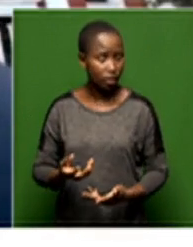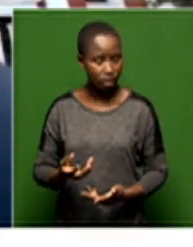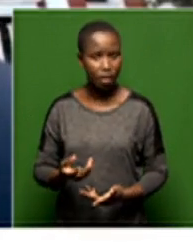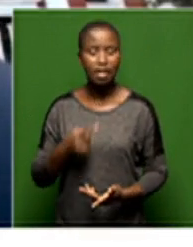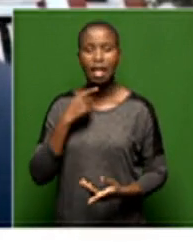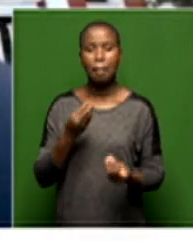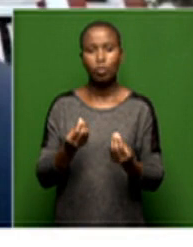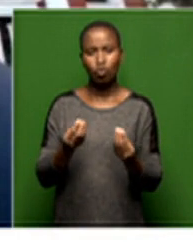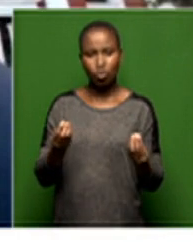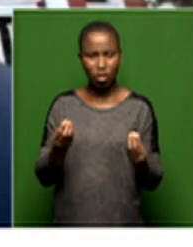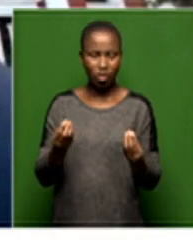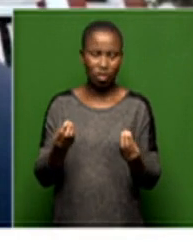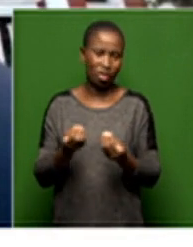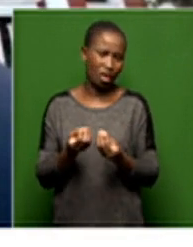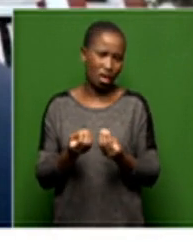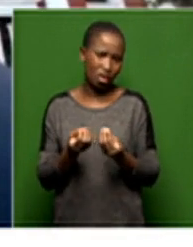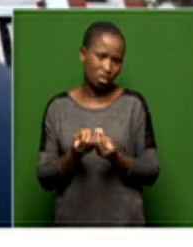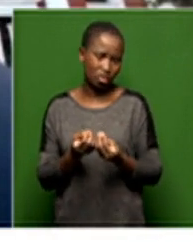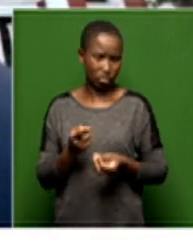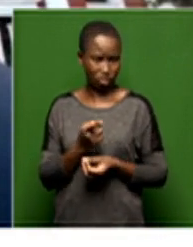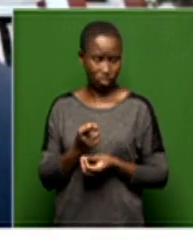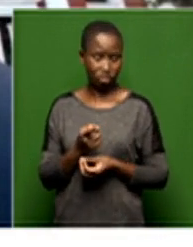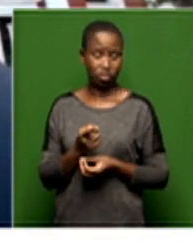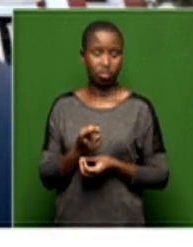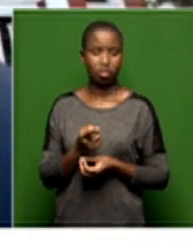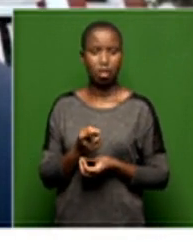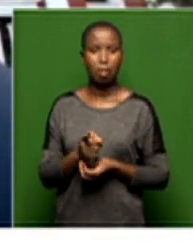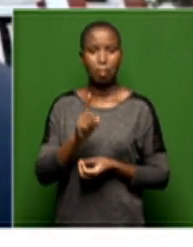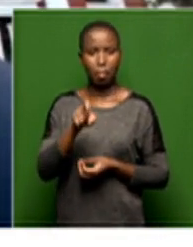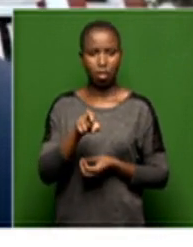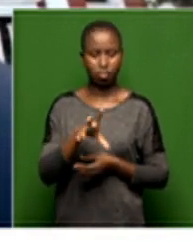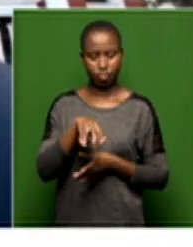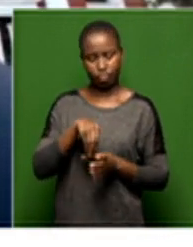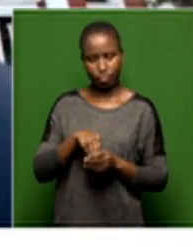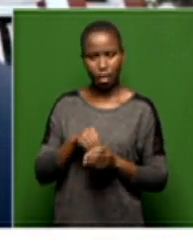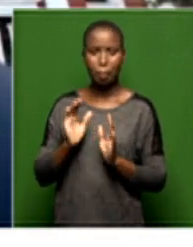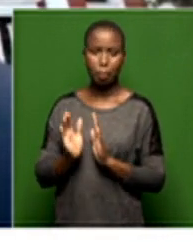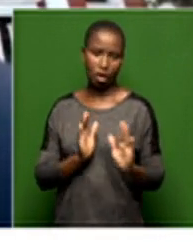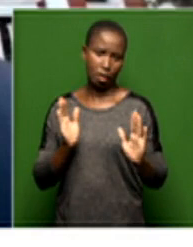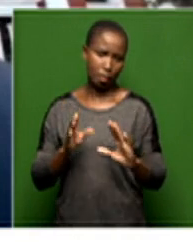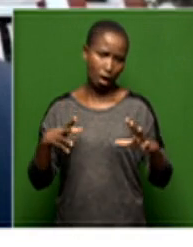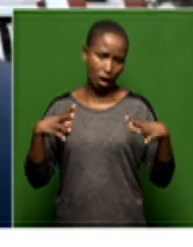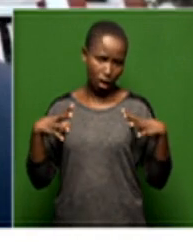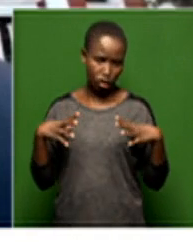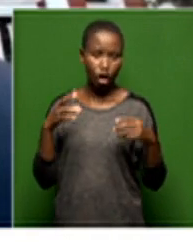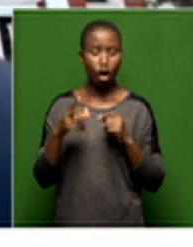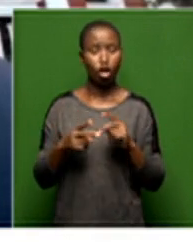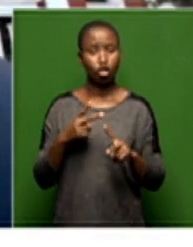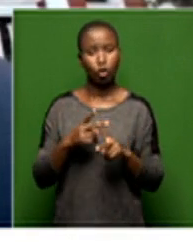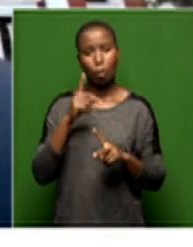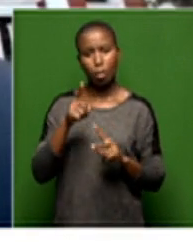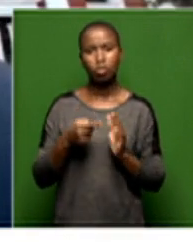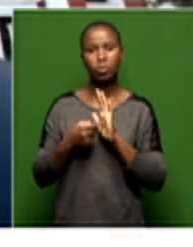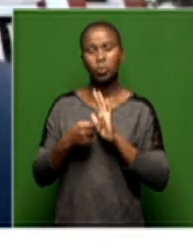material things which should be part of reparation, we also have to look at symbolic things